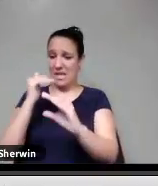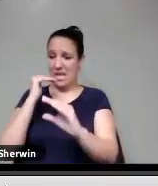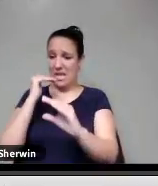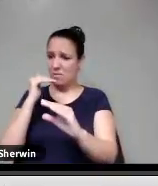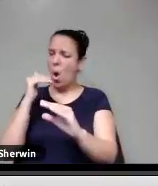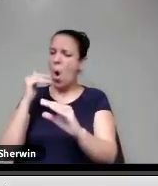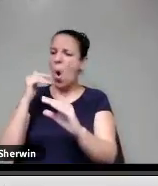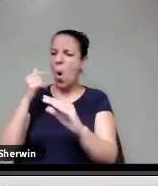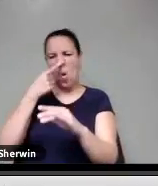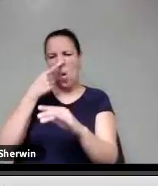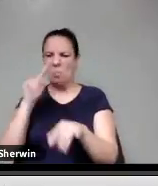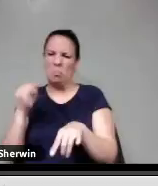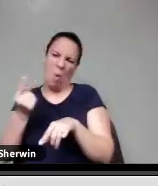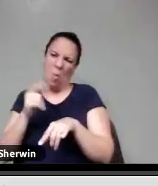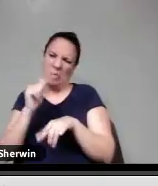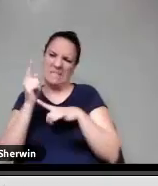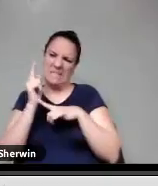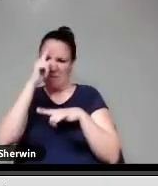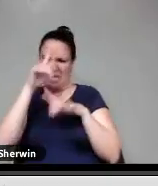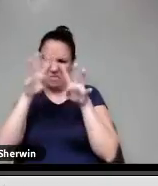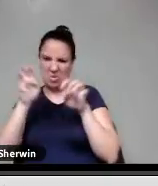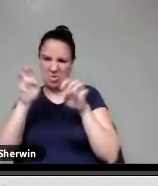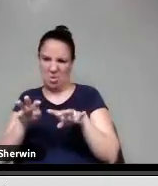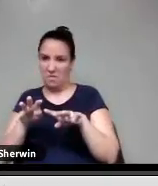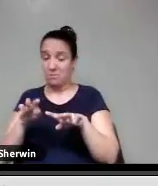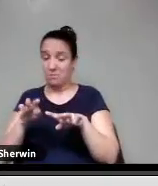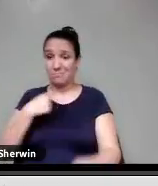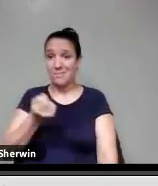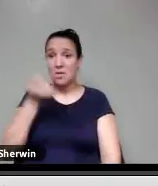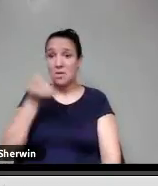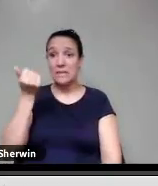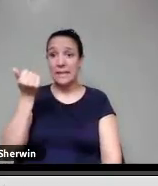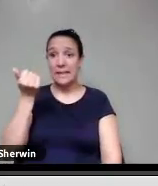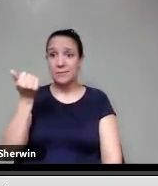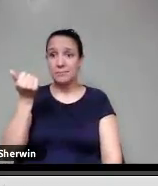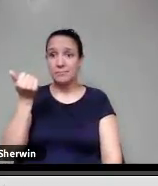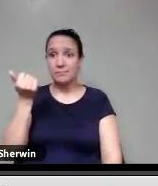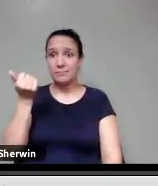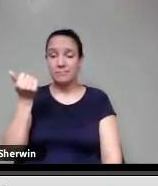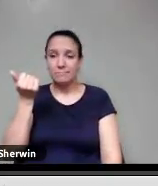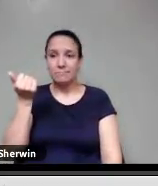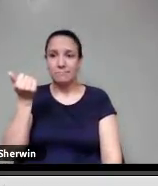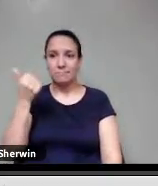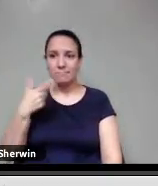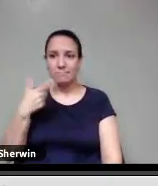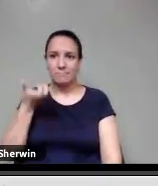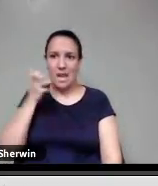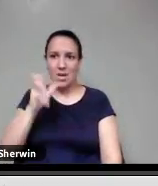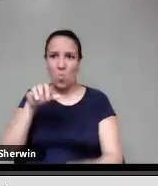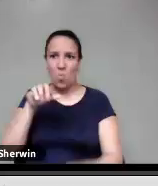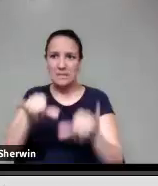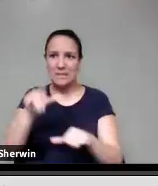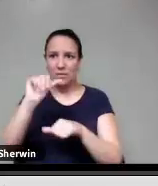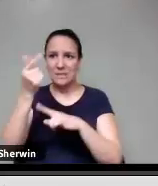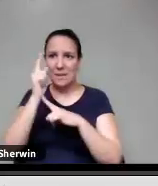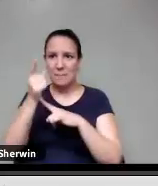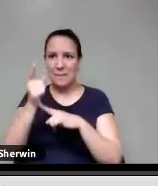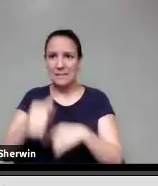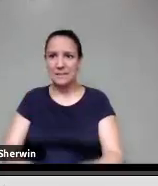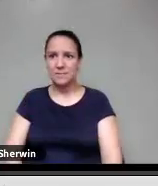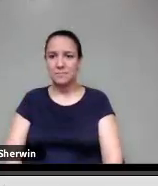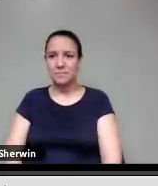survey. And then many times I will do a survey and they don't have all the answers. For instance, didn't use that service or whatever, and they